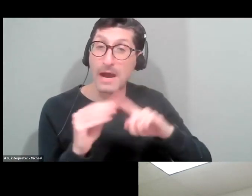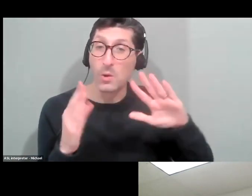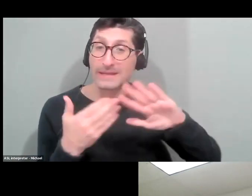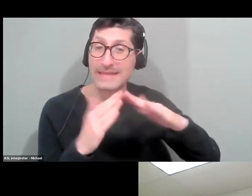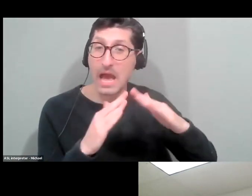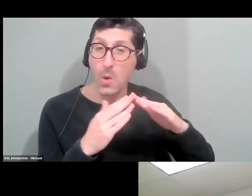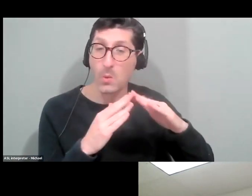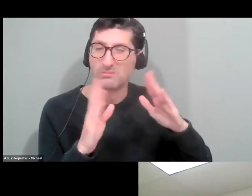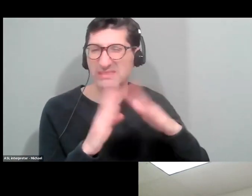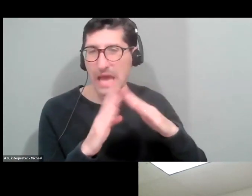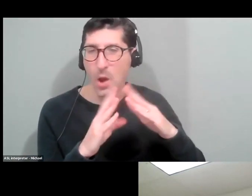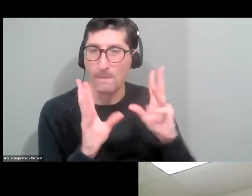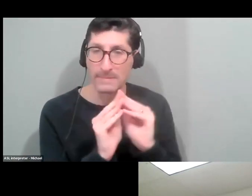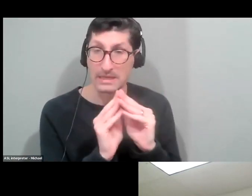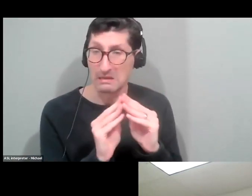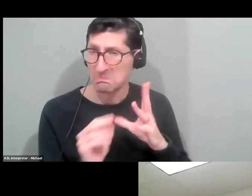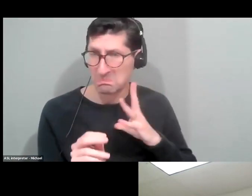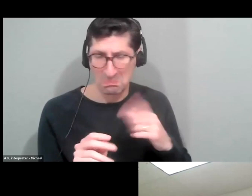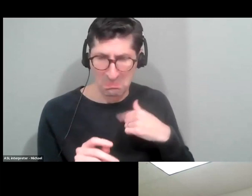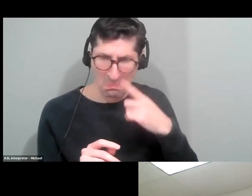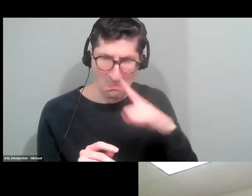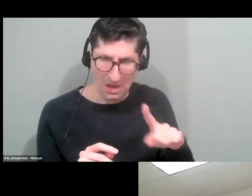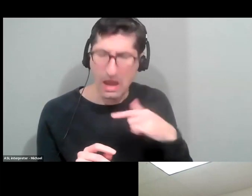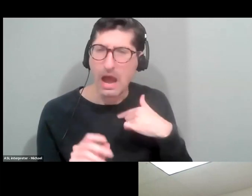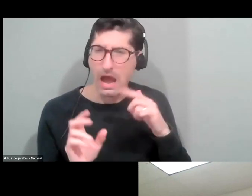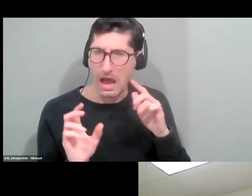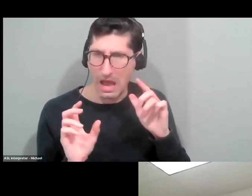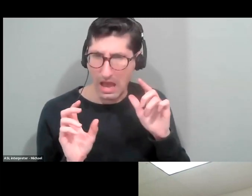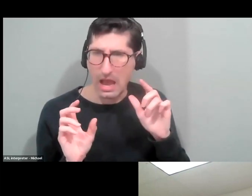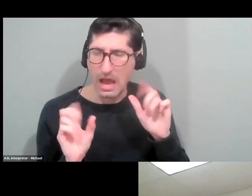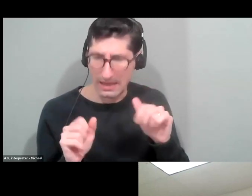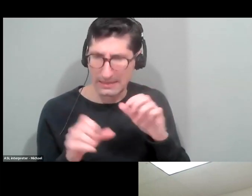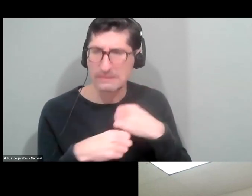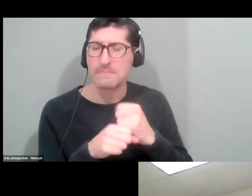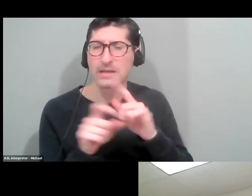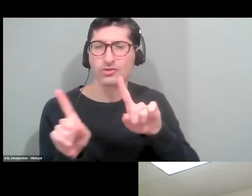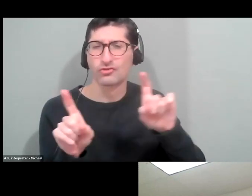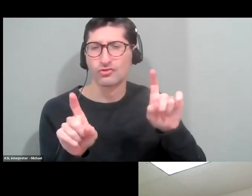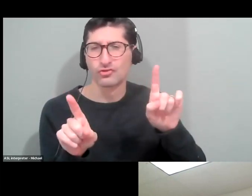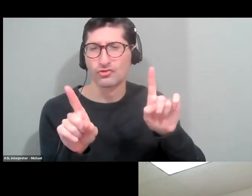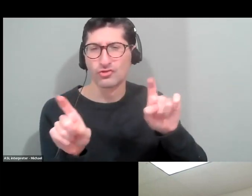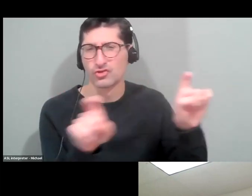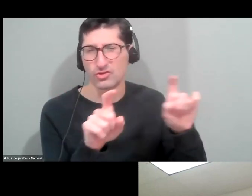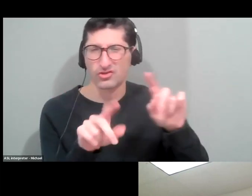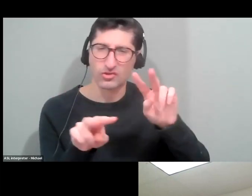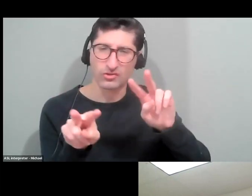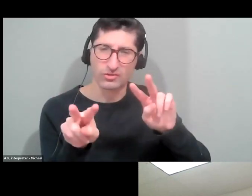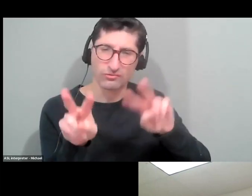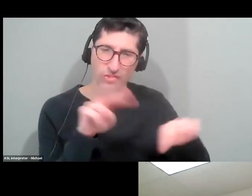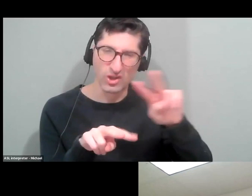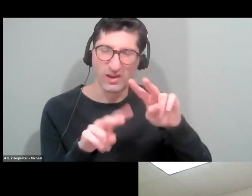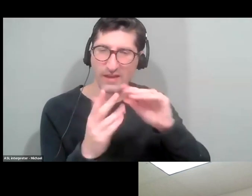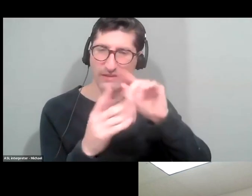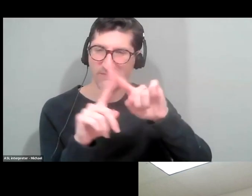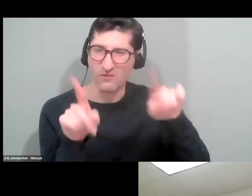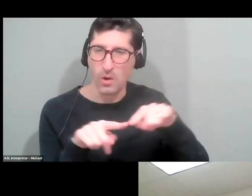to. I would be happy to have the survey also available for that purpose. Um,